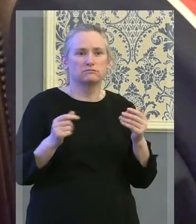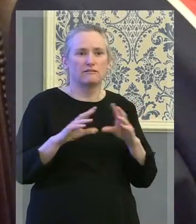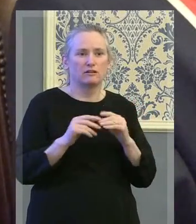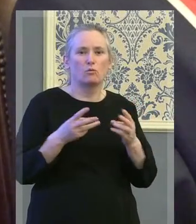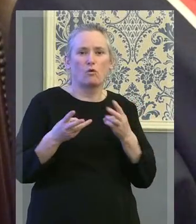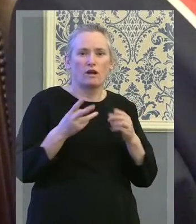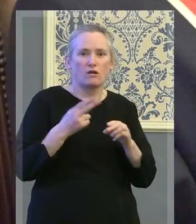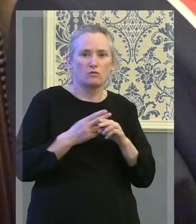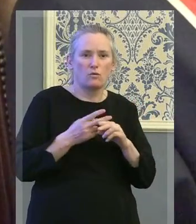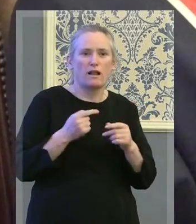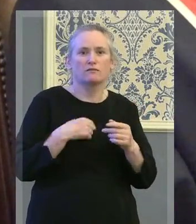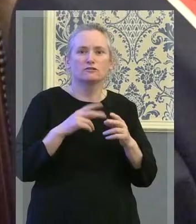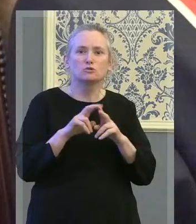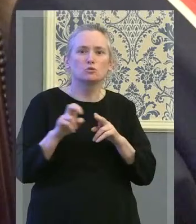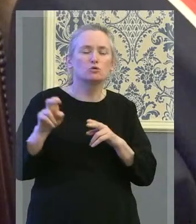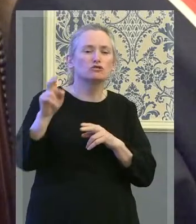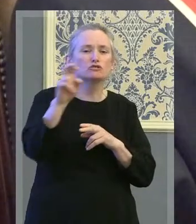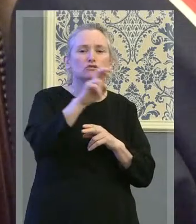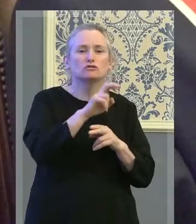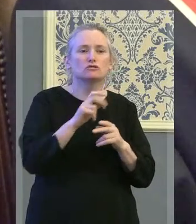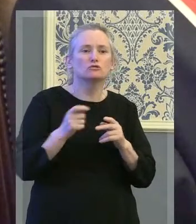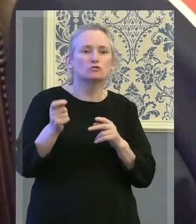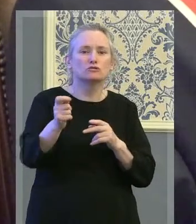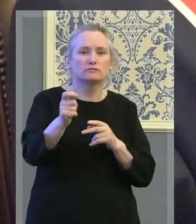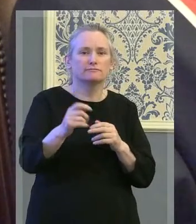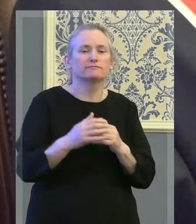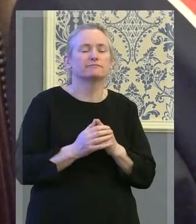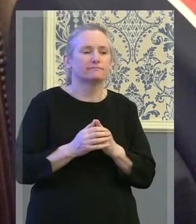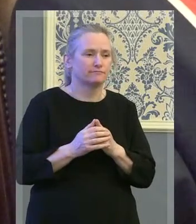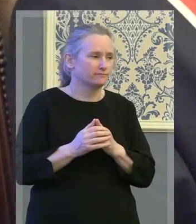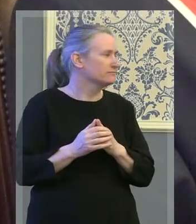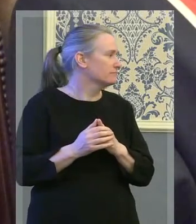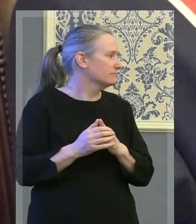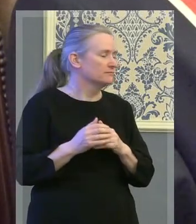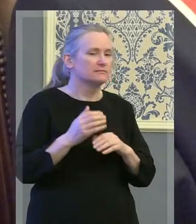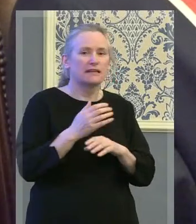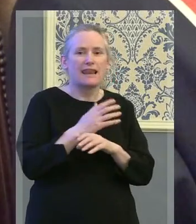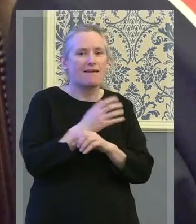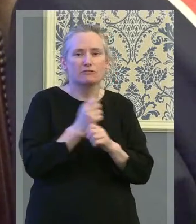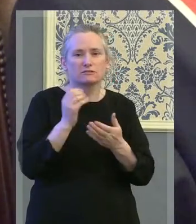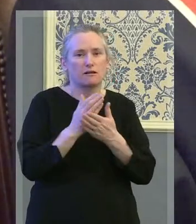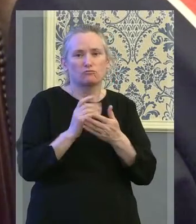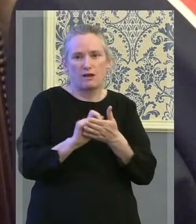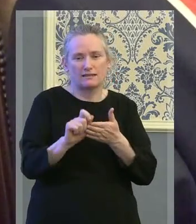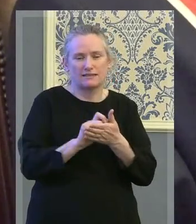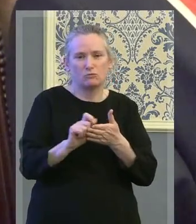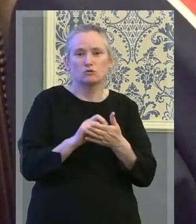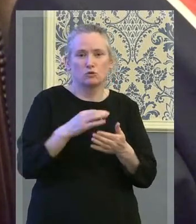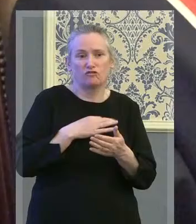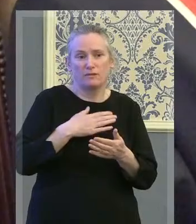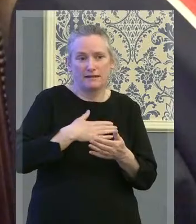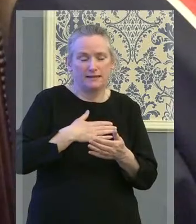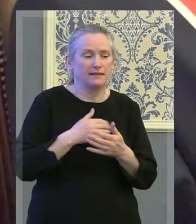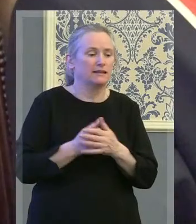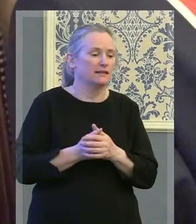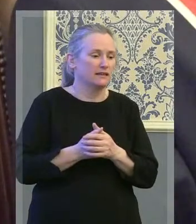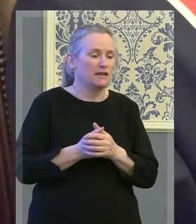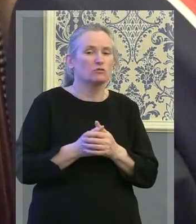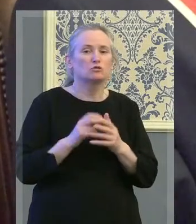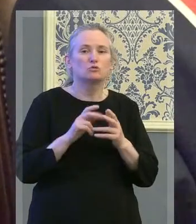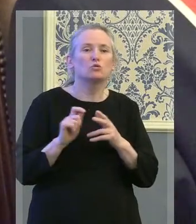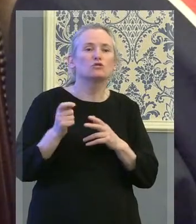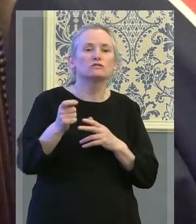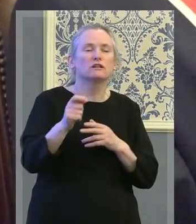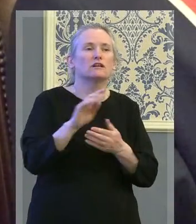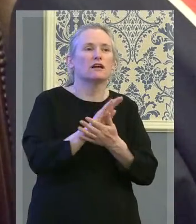career moves for touring and stuff. I'd continued to write all through the troubling times, never stopped writing, which was good for me. But anyway, so tours were being put together. And so